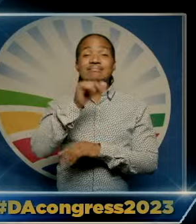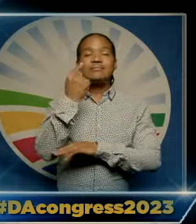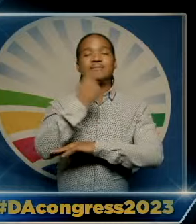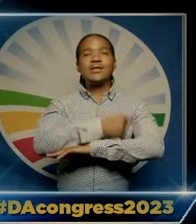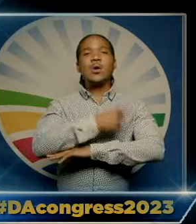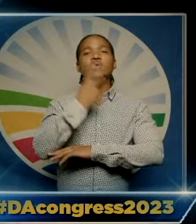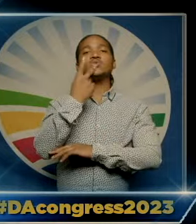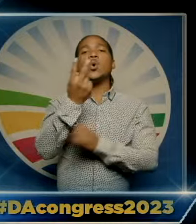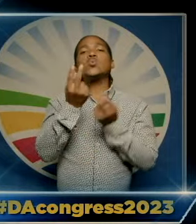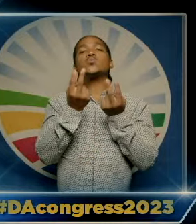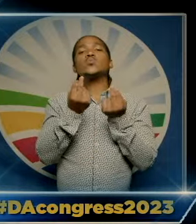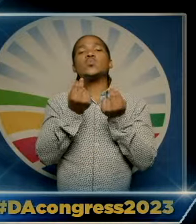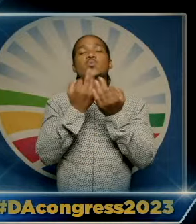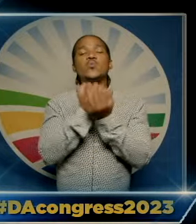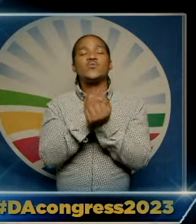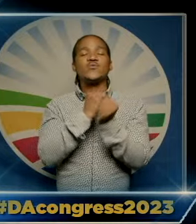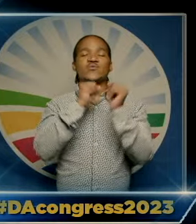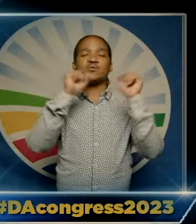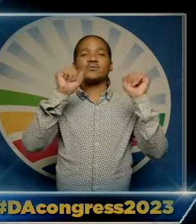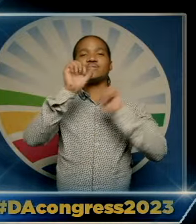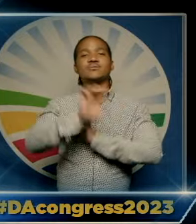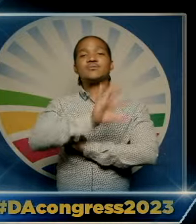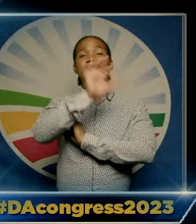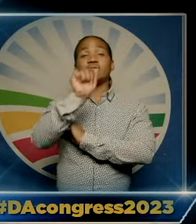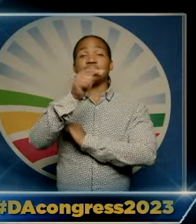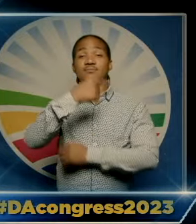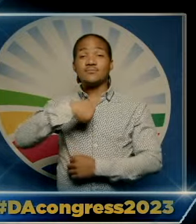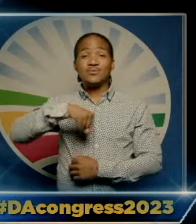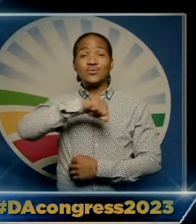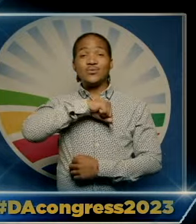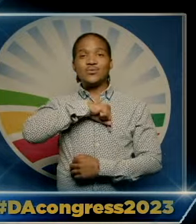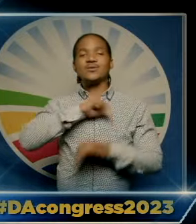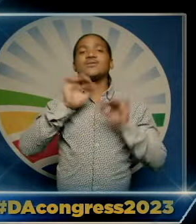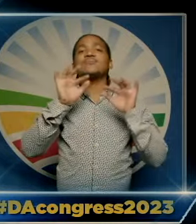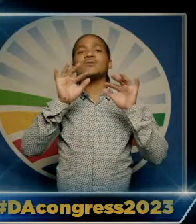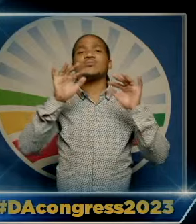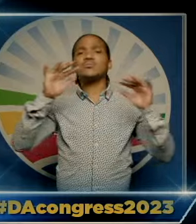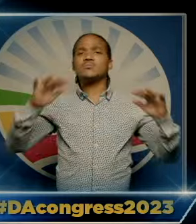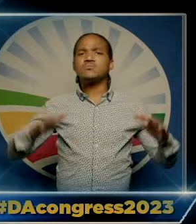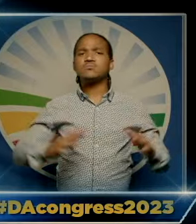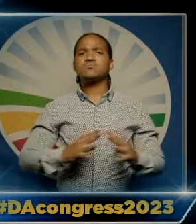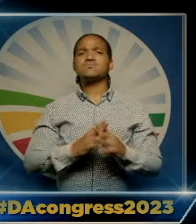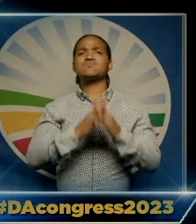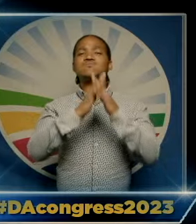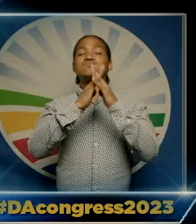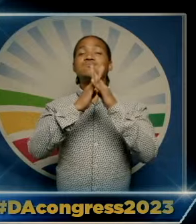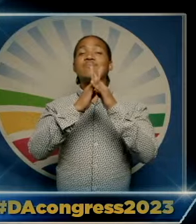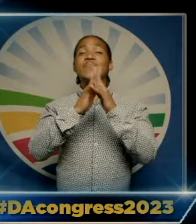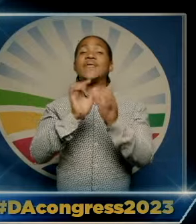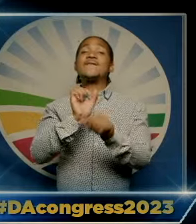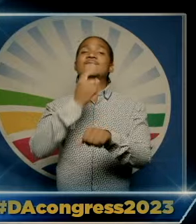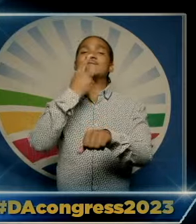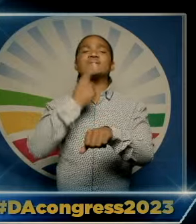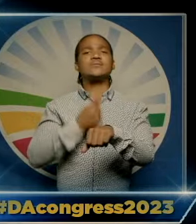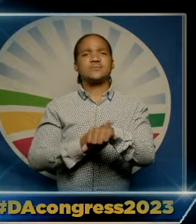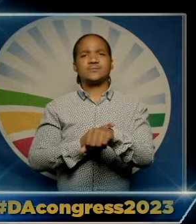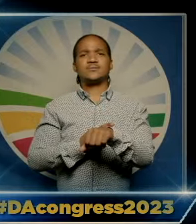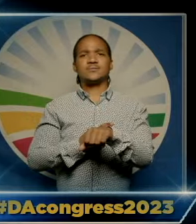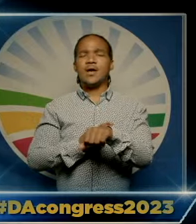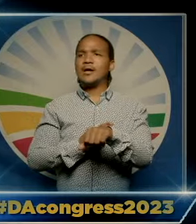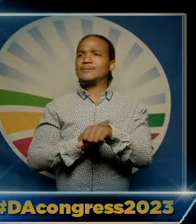South Africa. We, the people, united. For the first time, all races